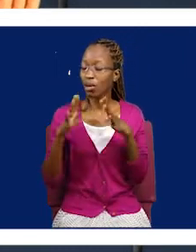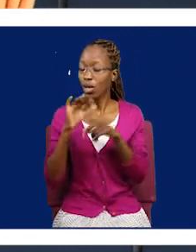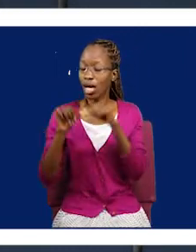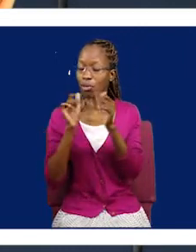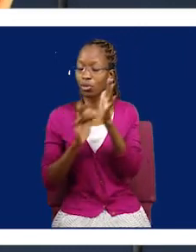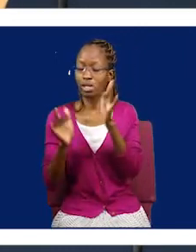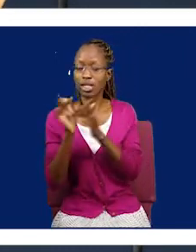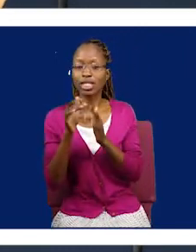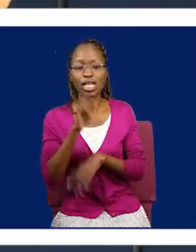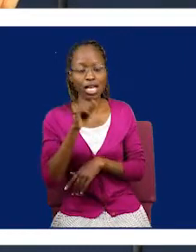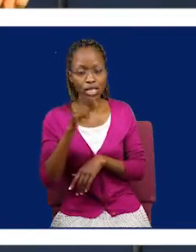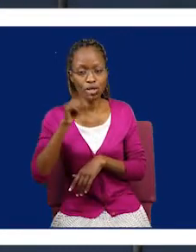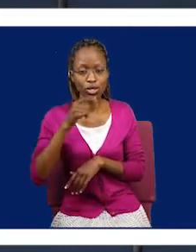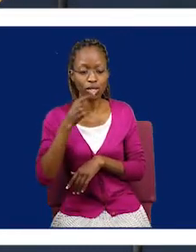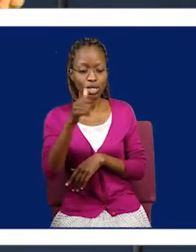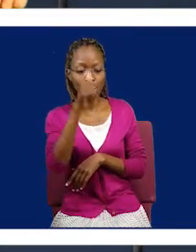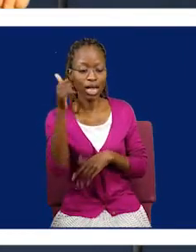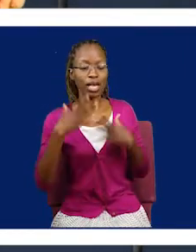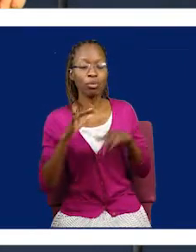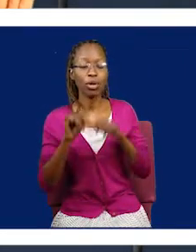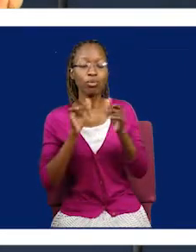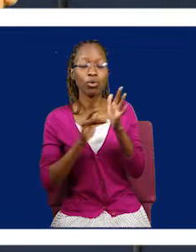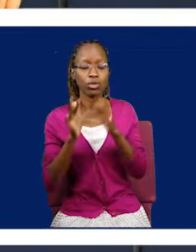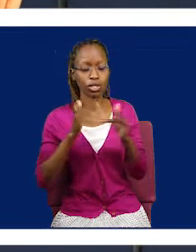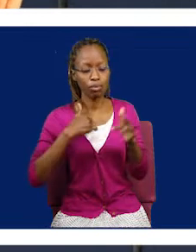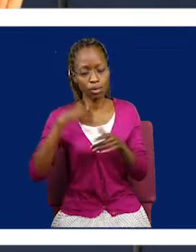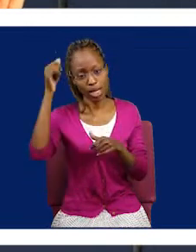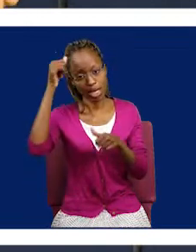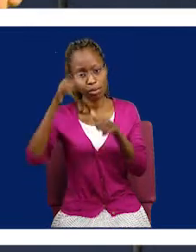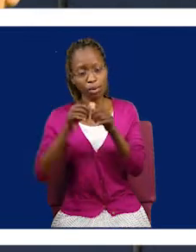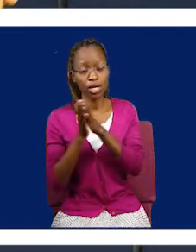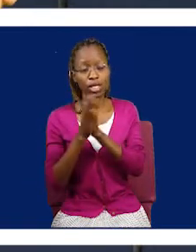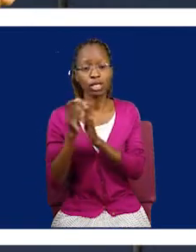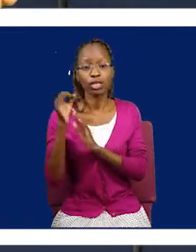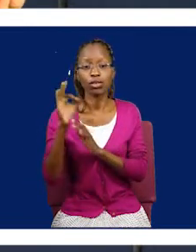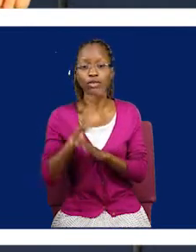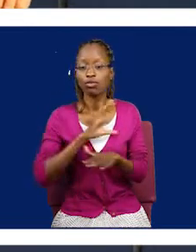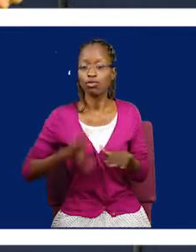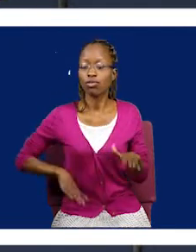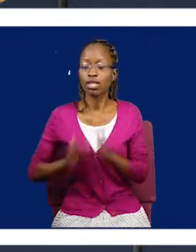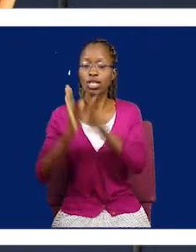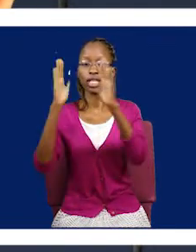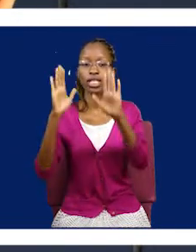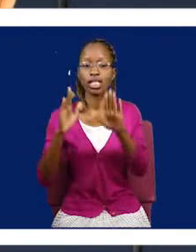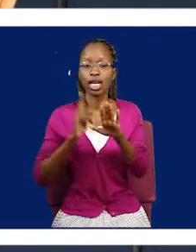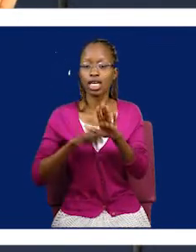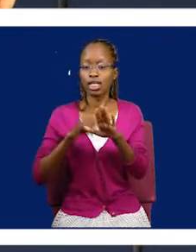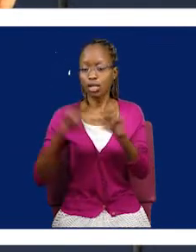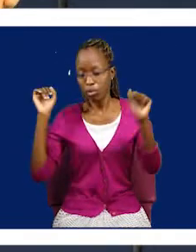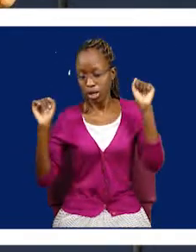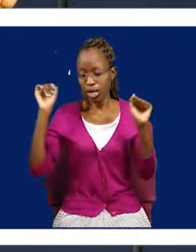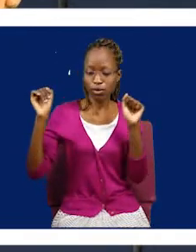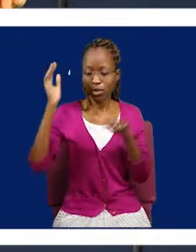about him. Yeah. Yes, we need to tell others about Jesus. I remember the story of Christmas. When the